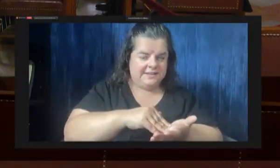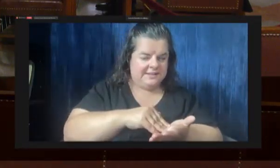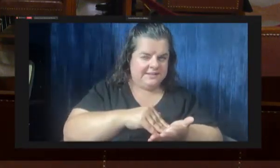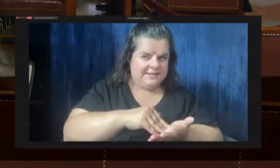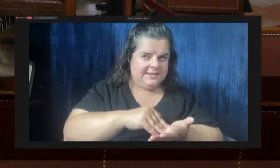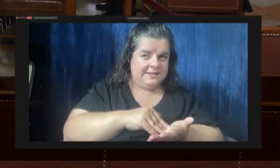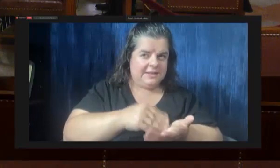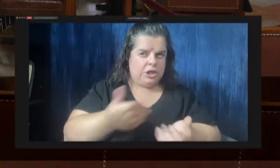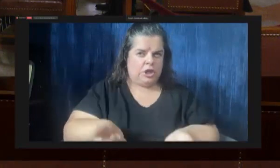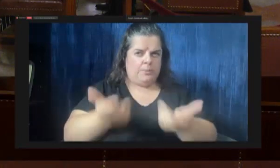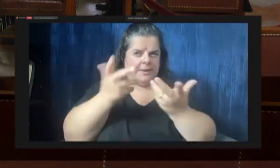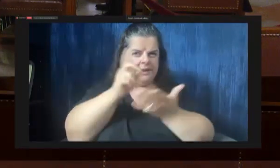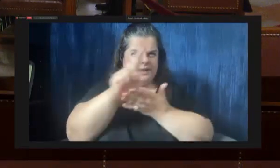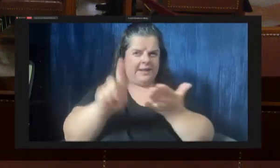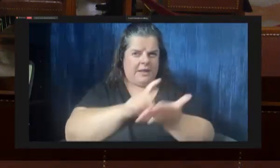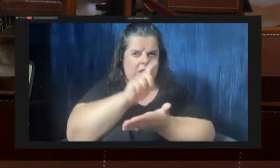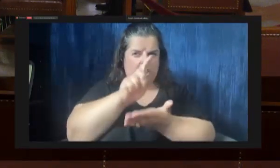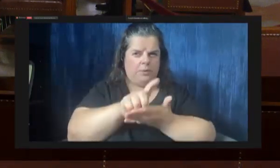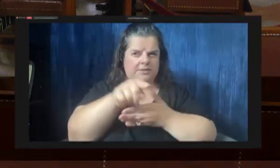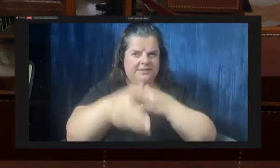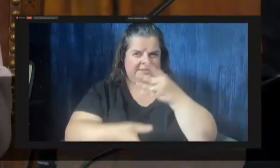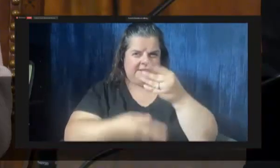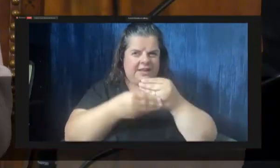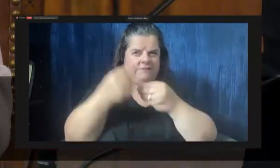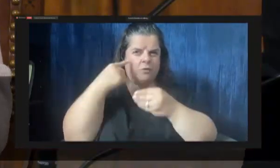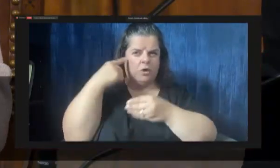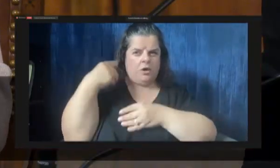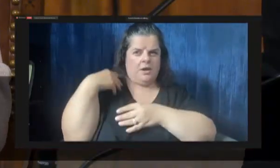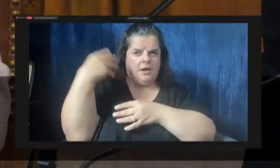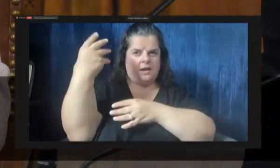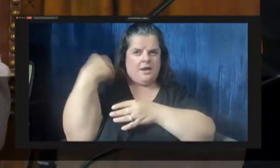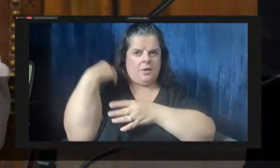many hours does this add at the outdoor firing range?